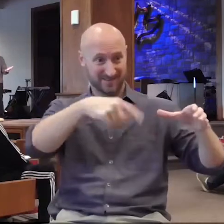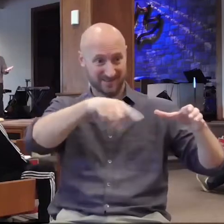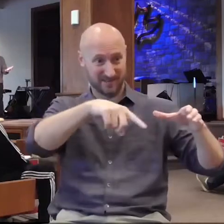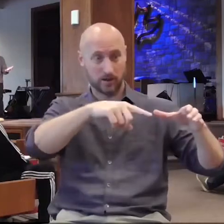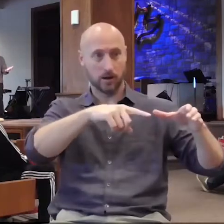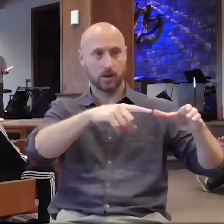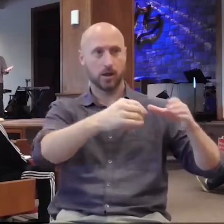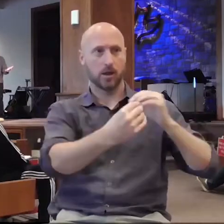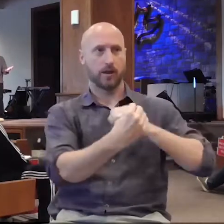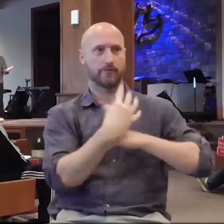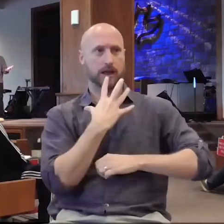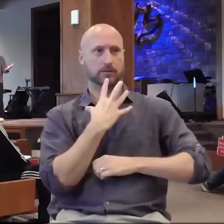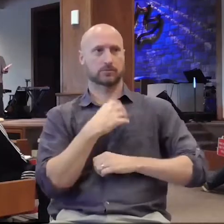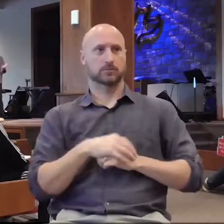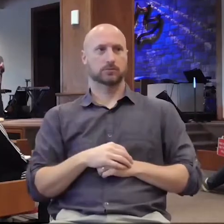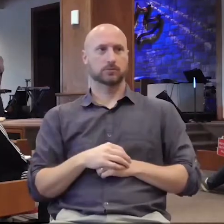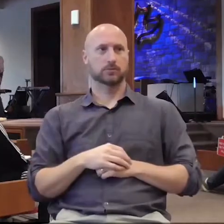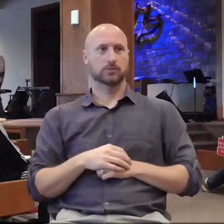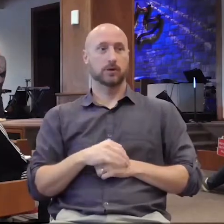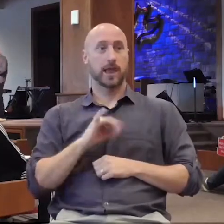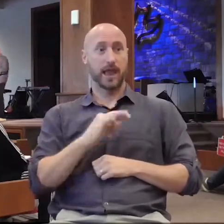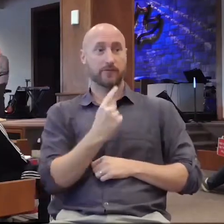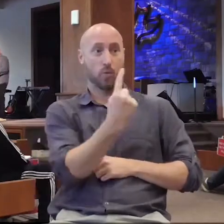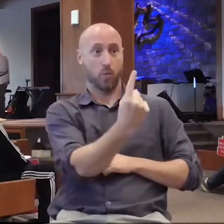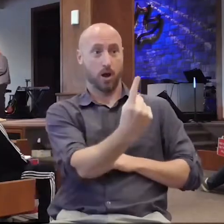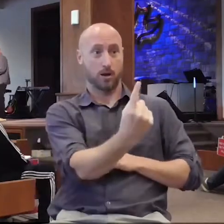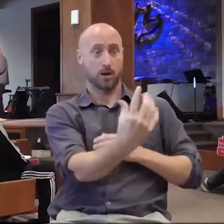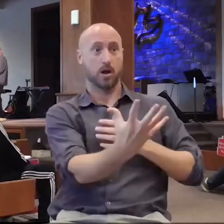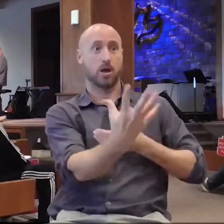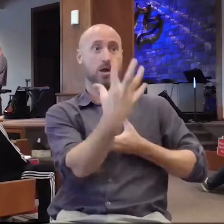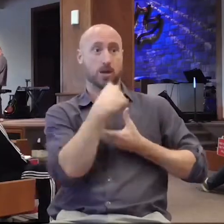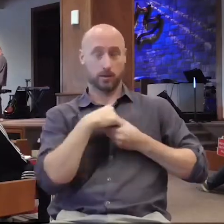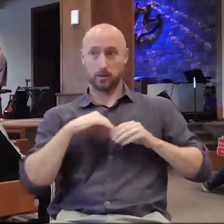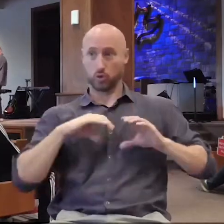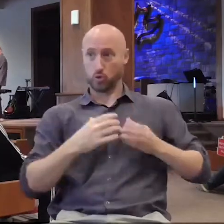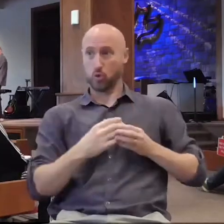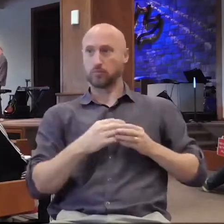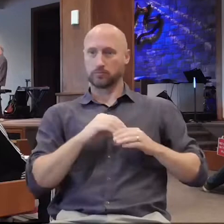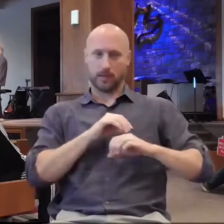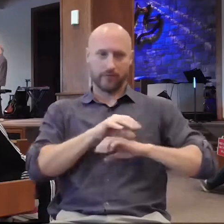with? Important questions. Are we going to take inventory?